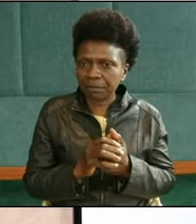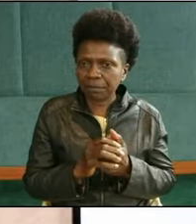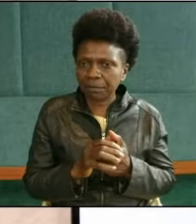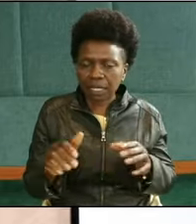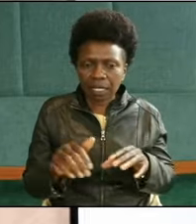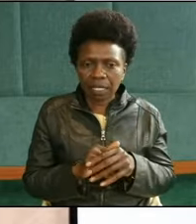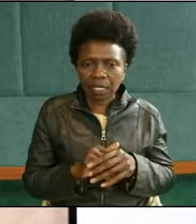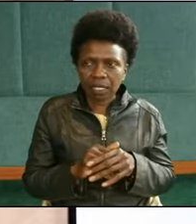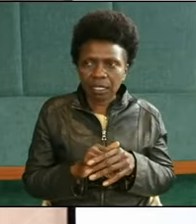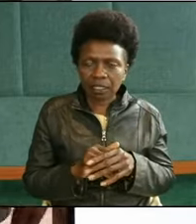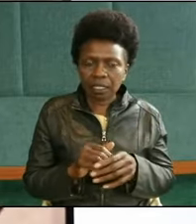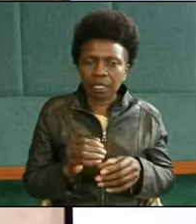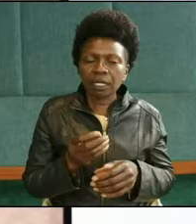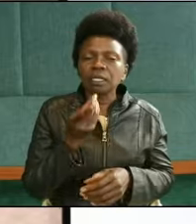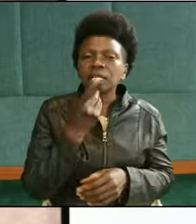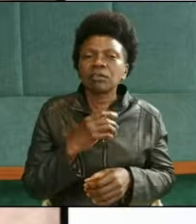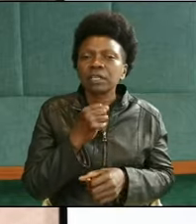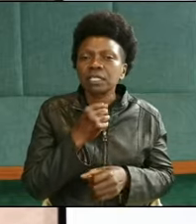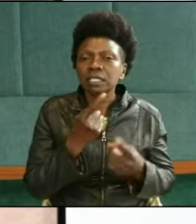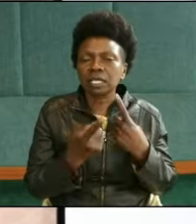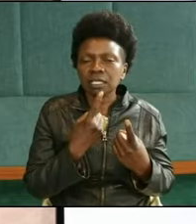second last paragraph in the old book of the Song of Ages is saying,